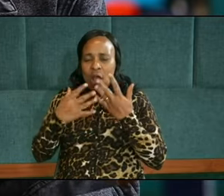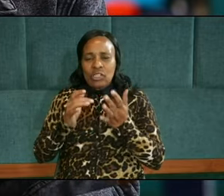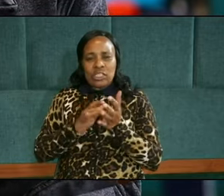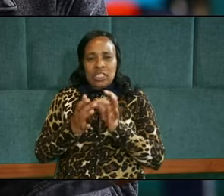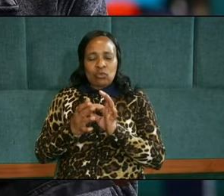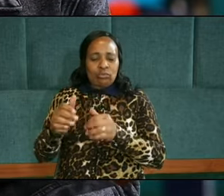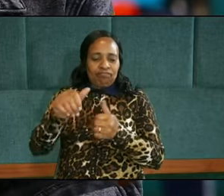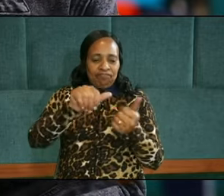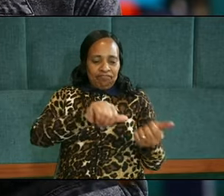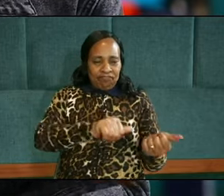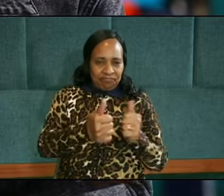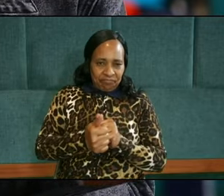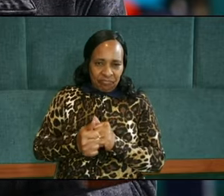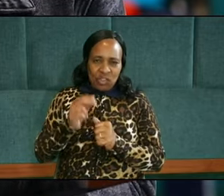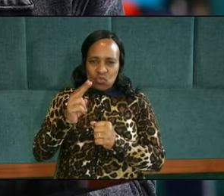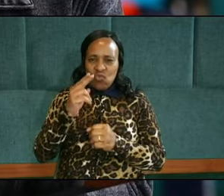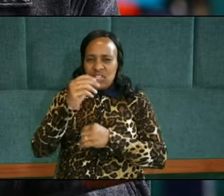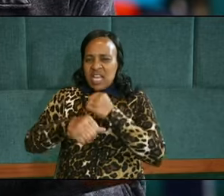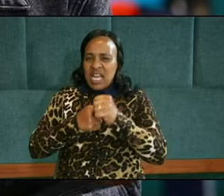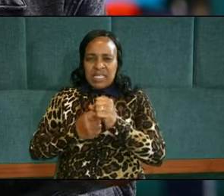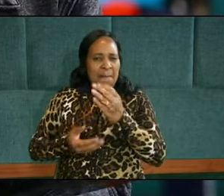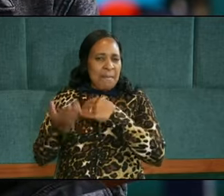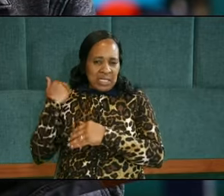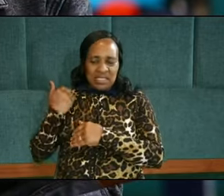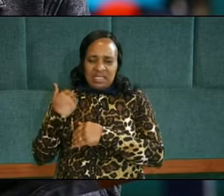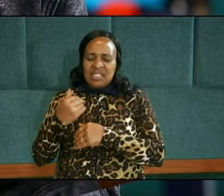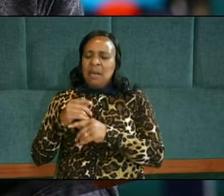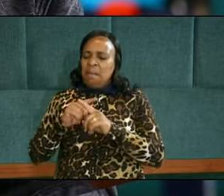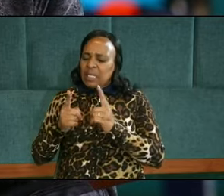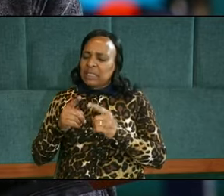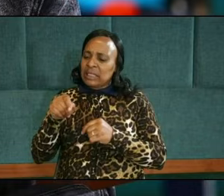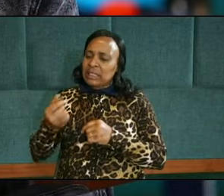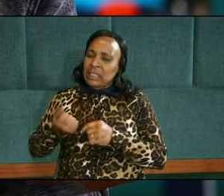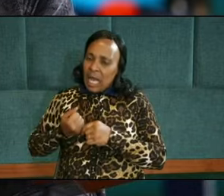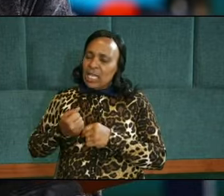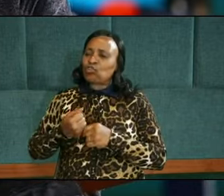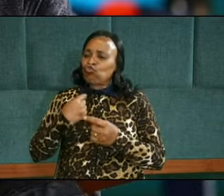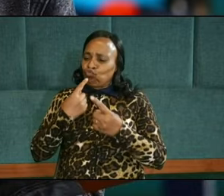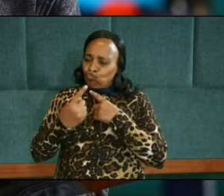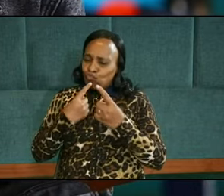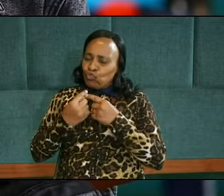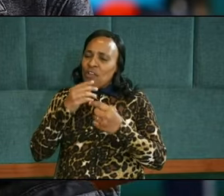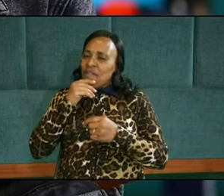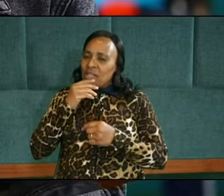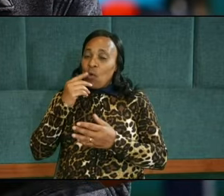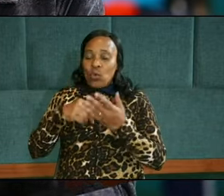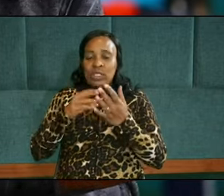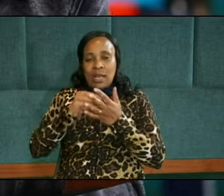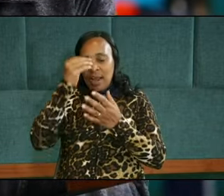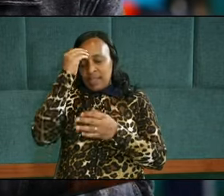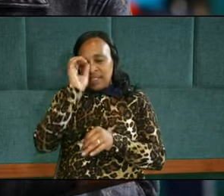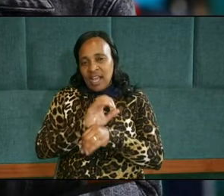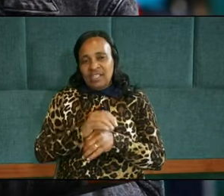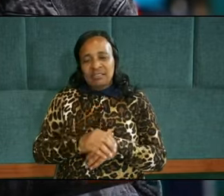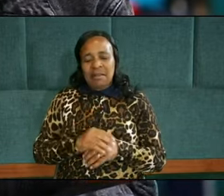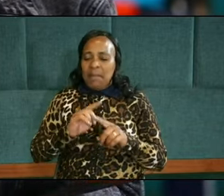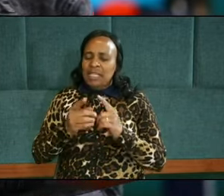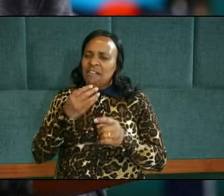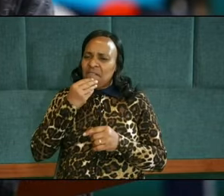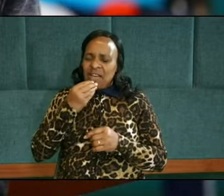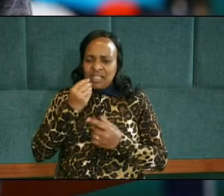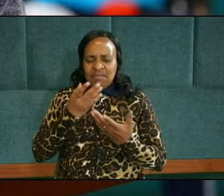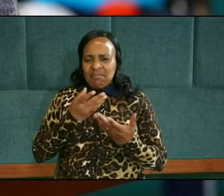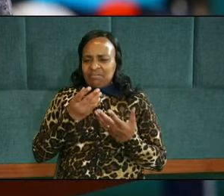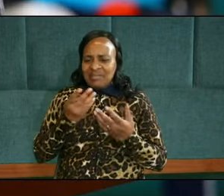baptized. 2 years passed, and Mefuma kept telling father what she learned at church. Father still did not